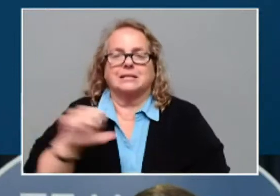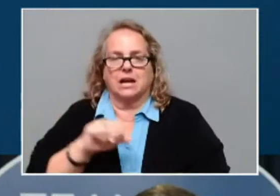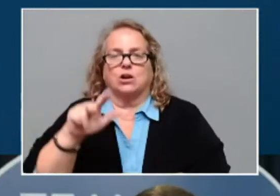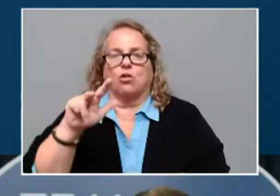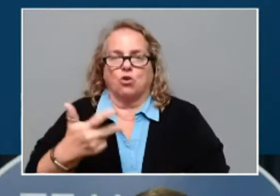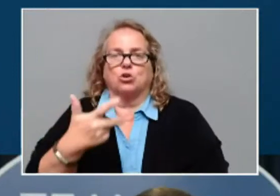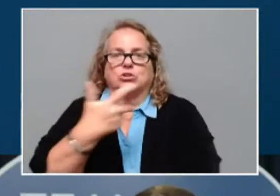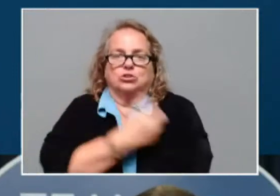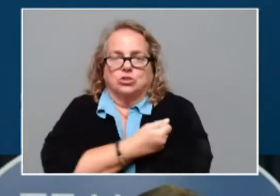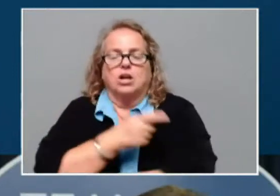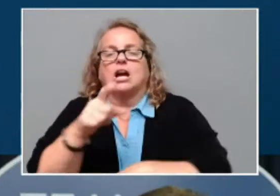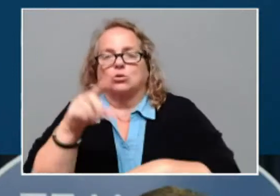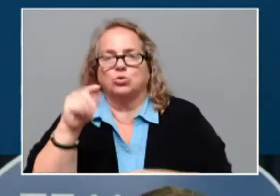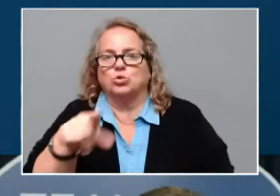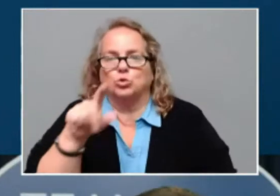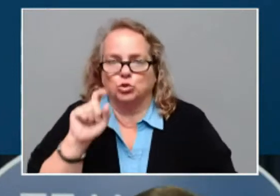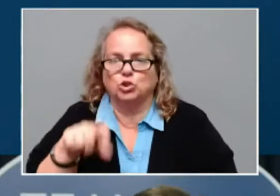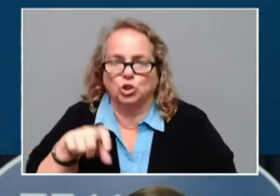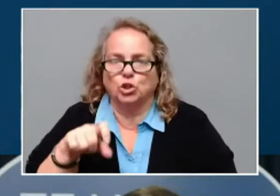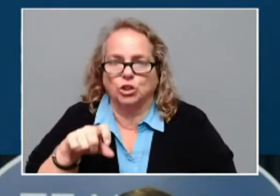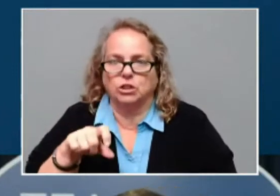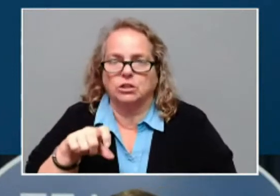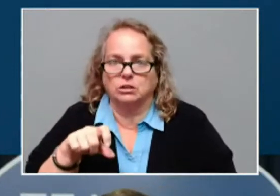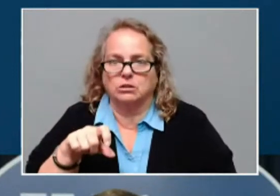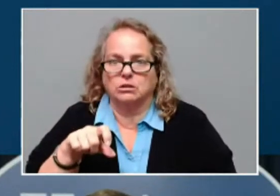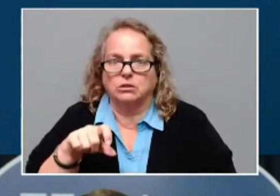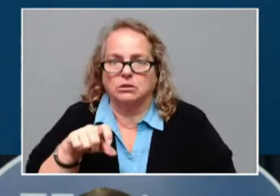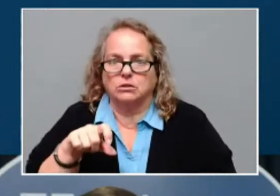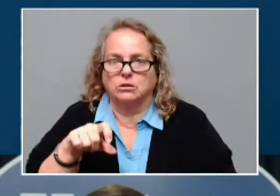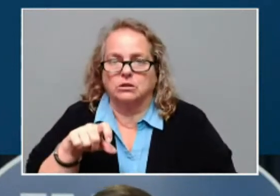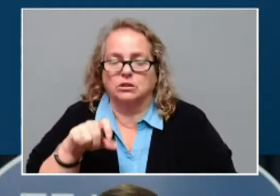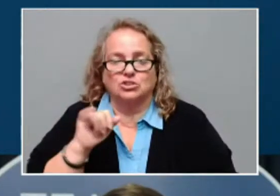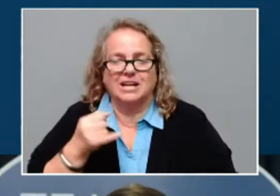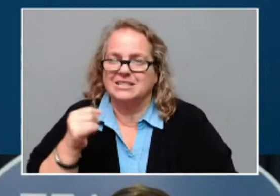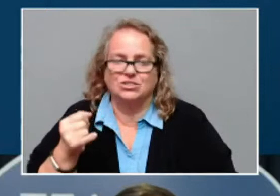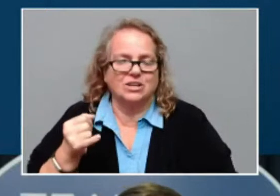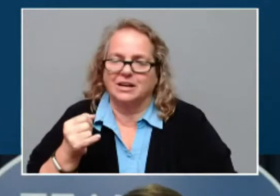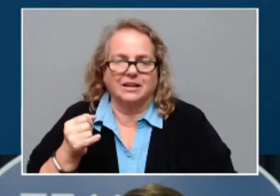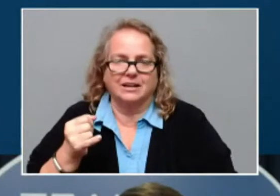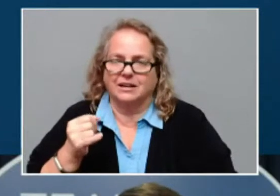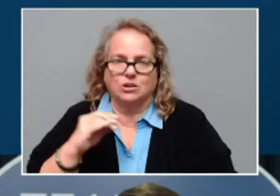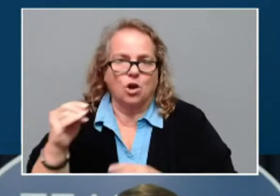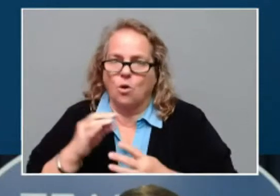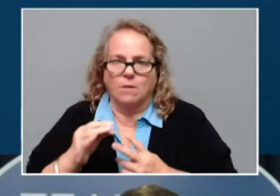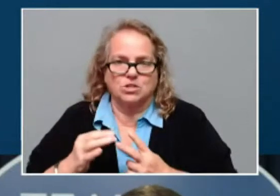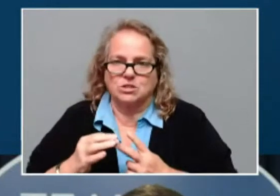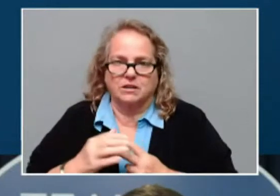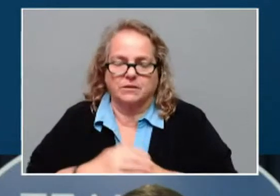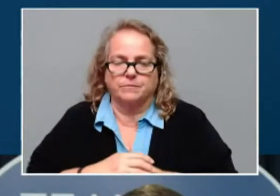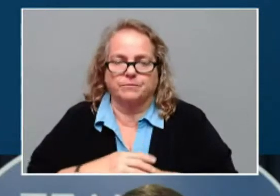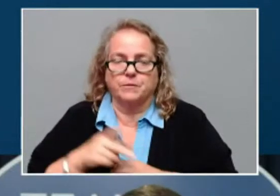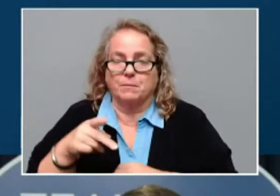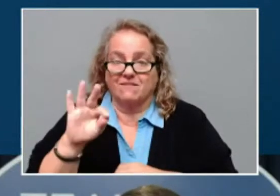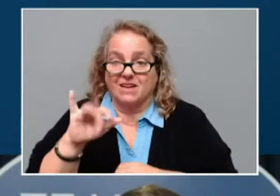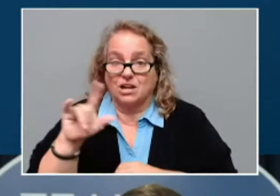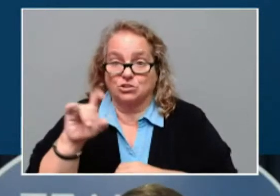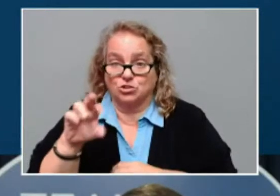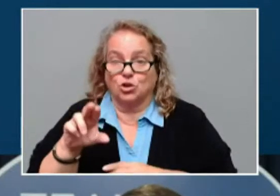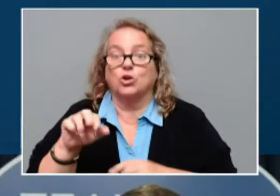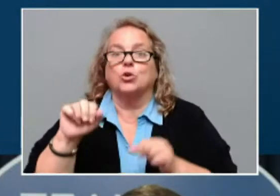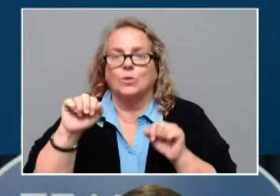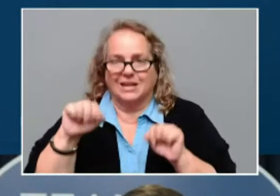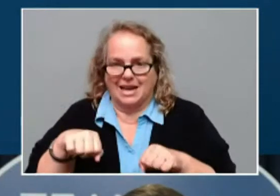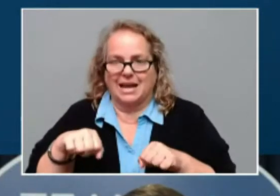that option. I know it gets complicated. Remember, Pfizer, already you can get a third shot